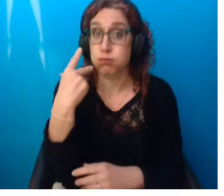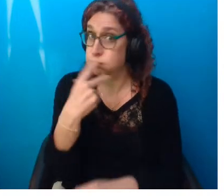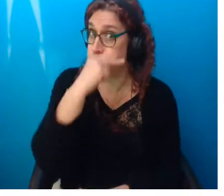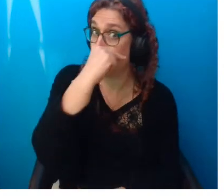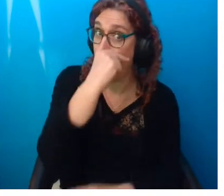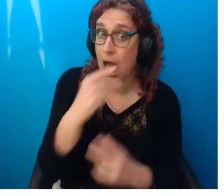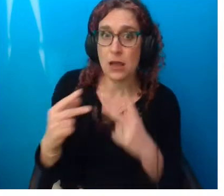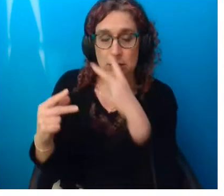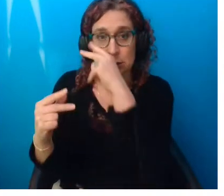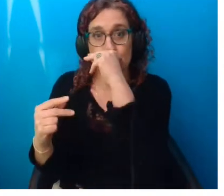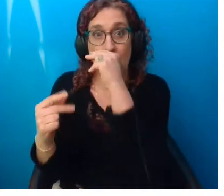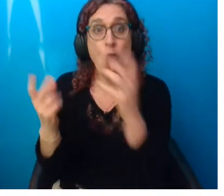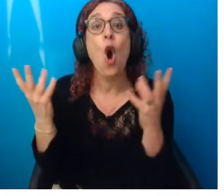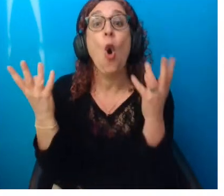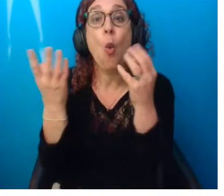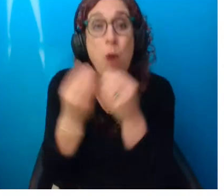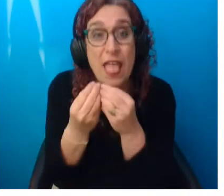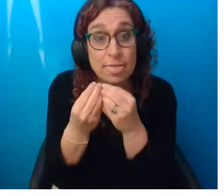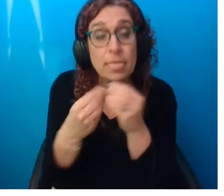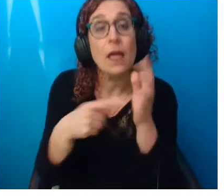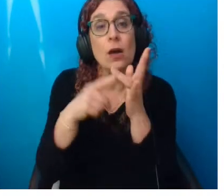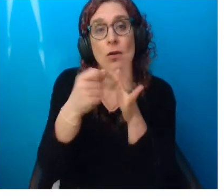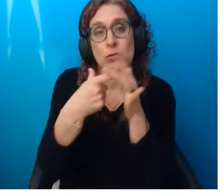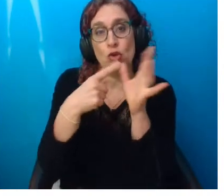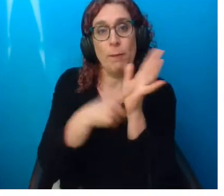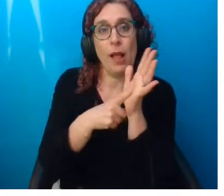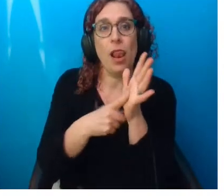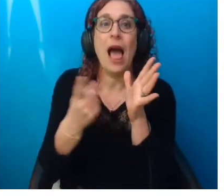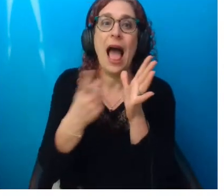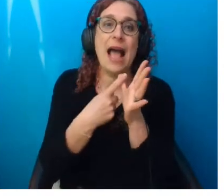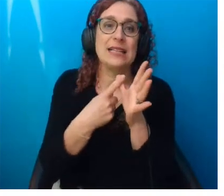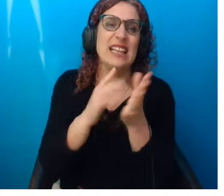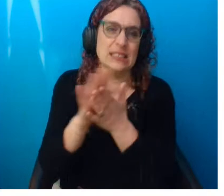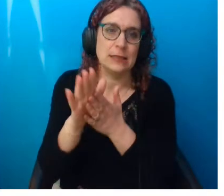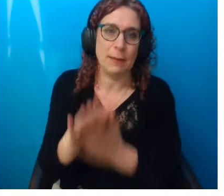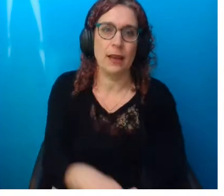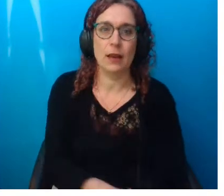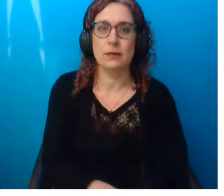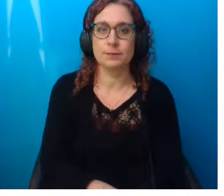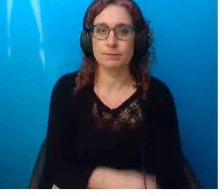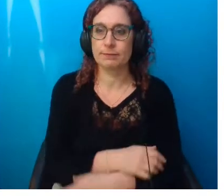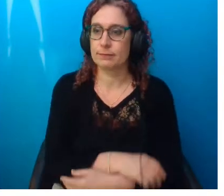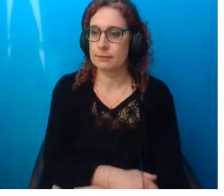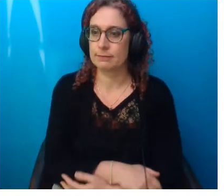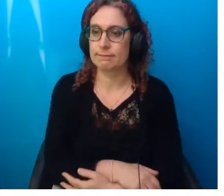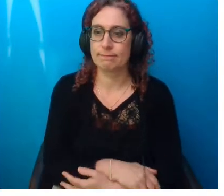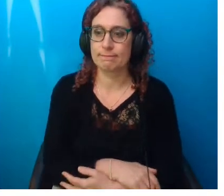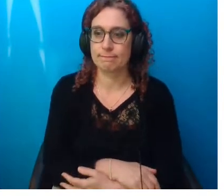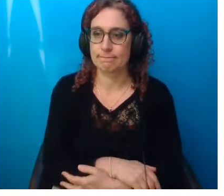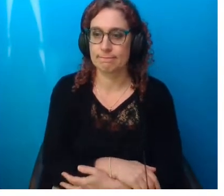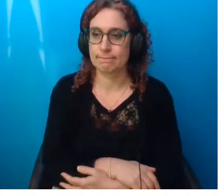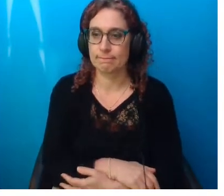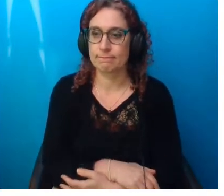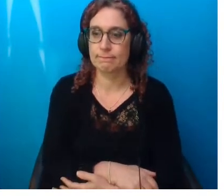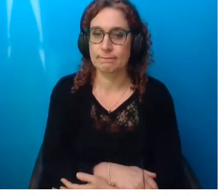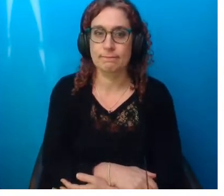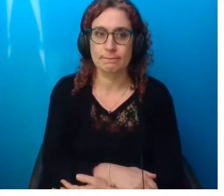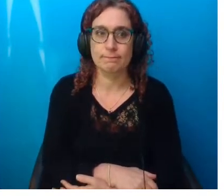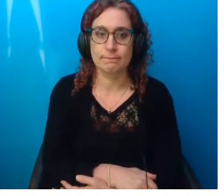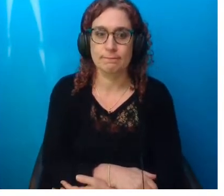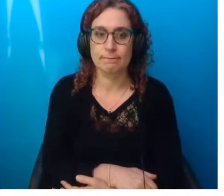topical antihistamine. And then there are a few more